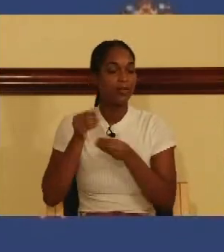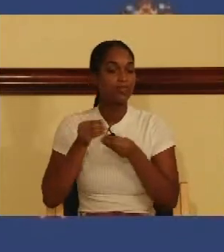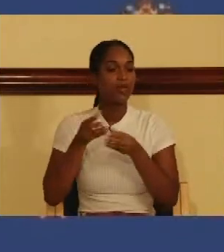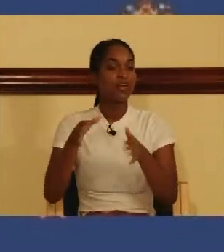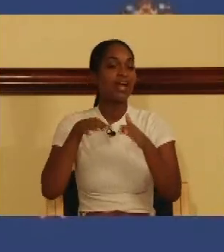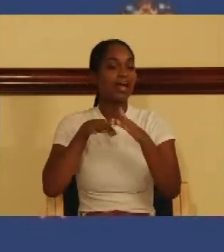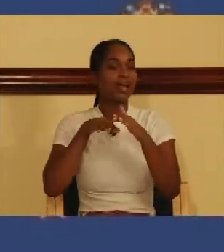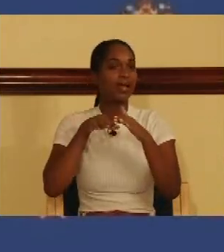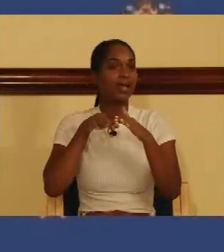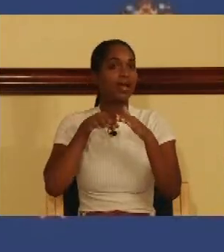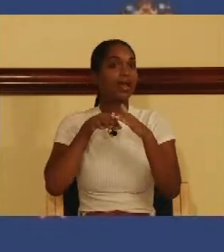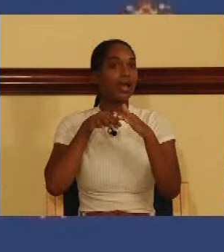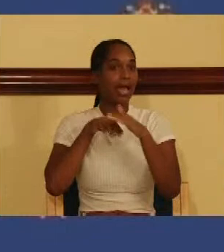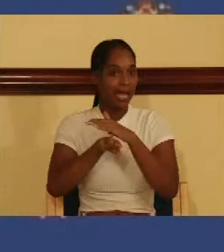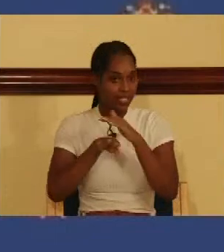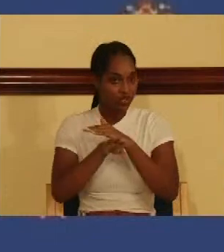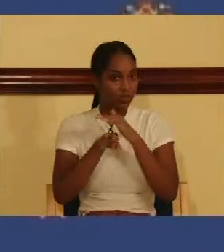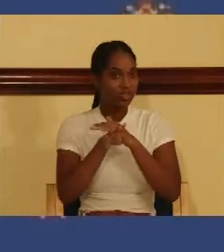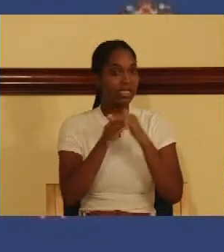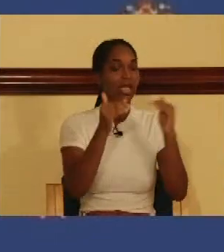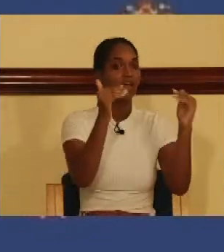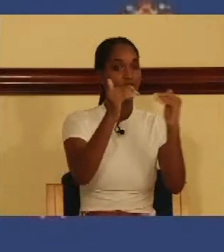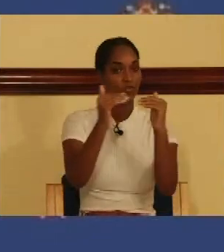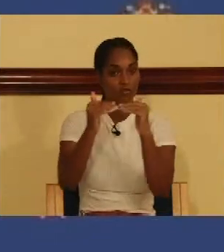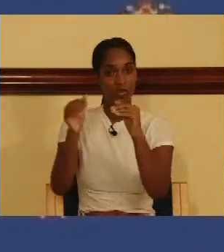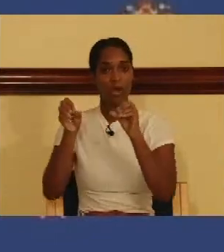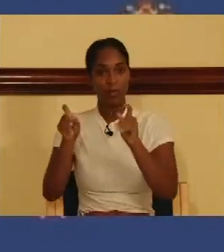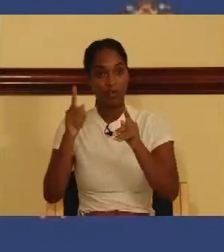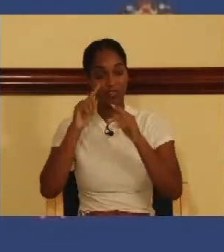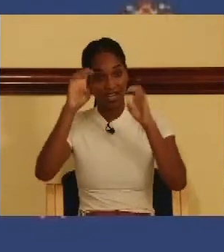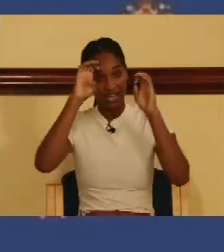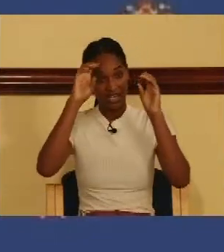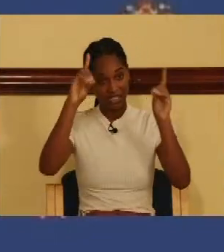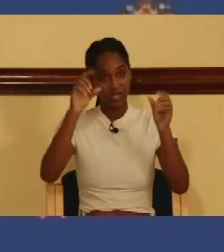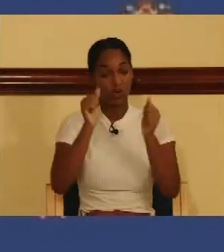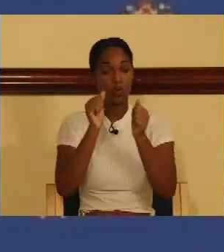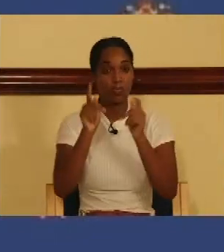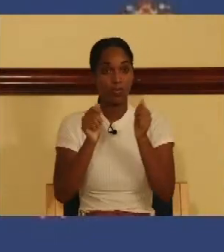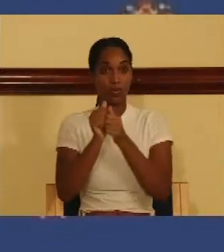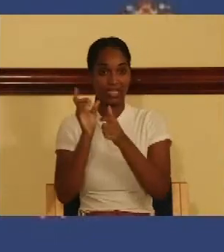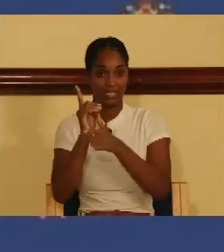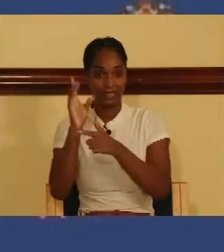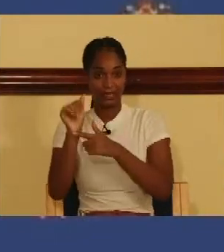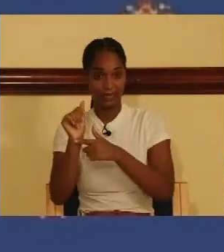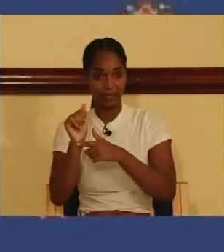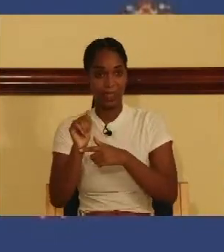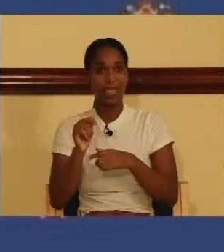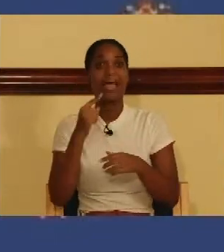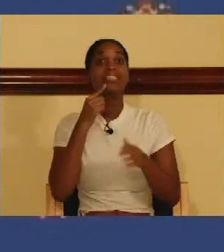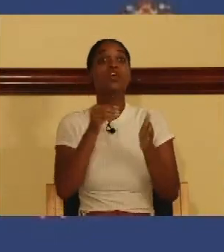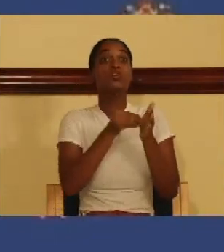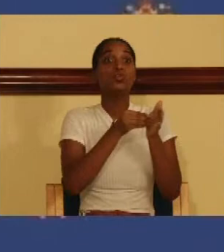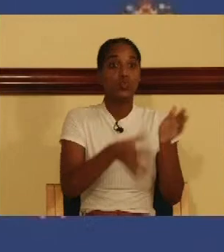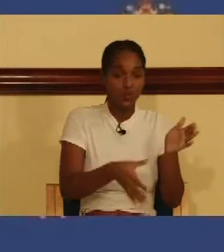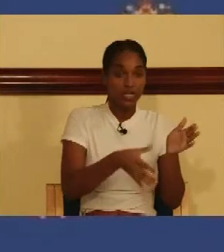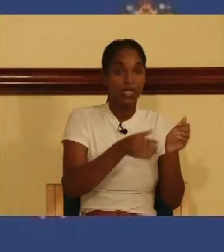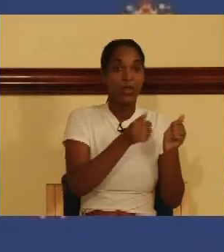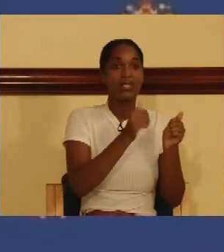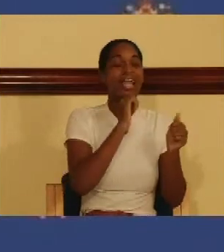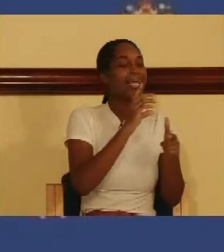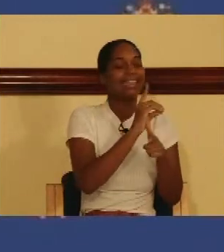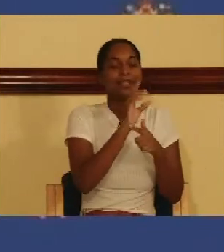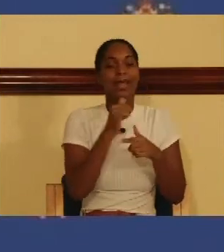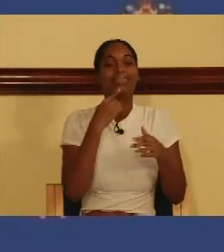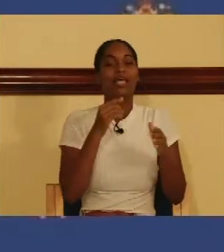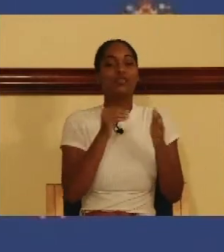access and equity to educational opportunities for students with disabilities. As a matter of fact, I say students with exceptionalities because we